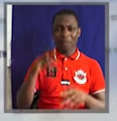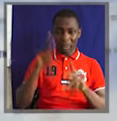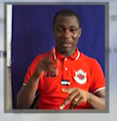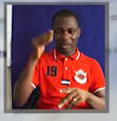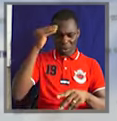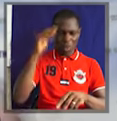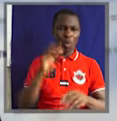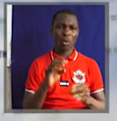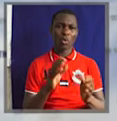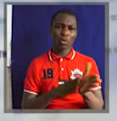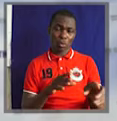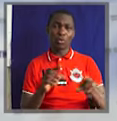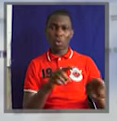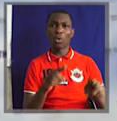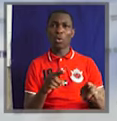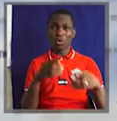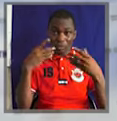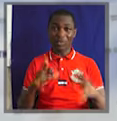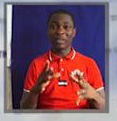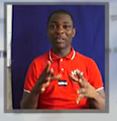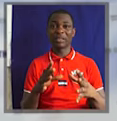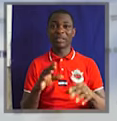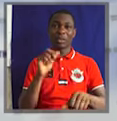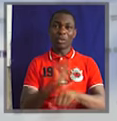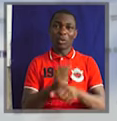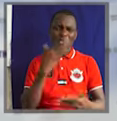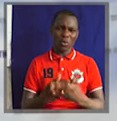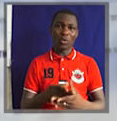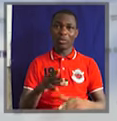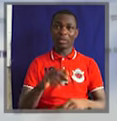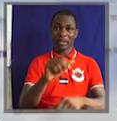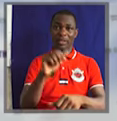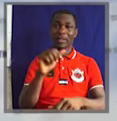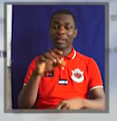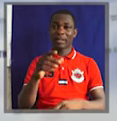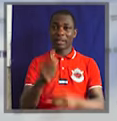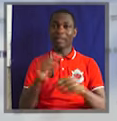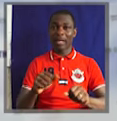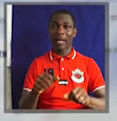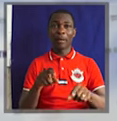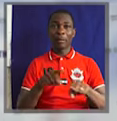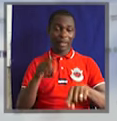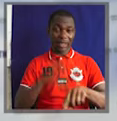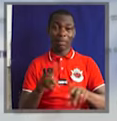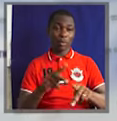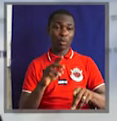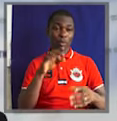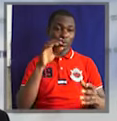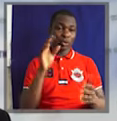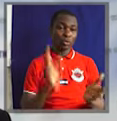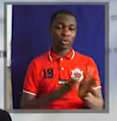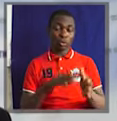nye ejumapa, abebo obrapano. Yedi nuko school wa. A man for ete lecha hono, nwa wati abonte na onu